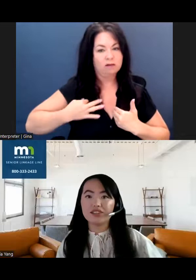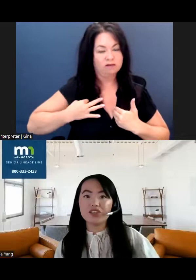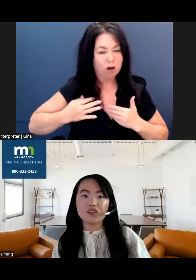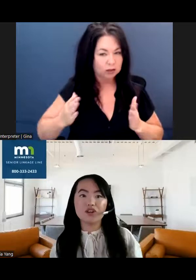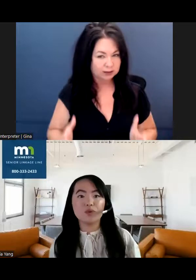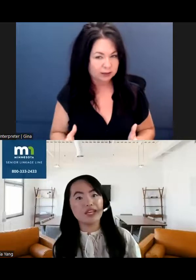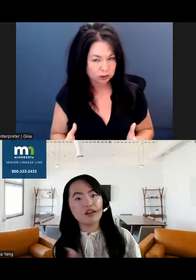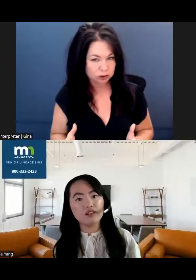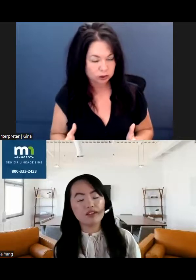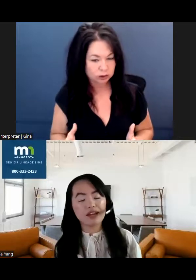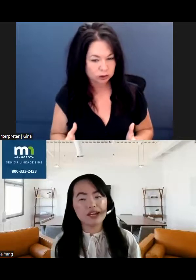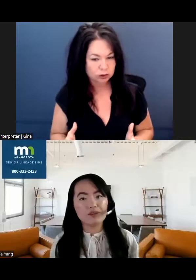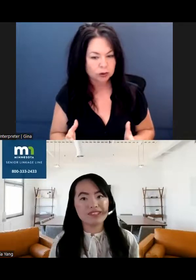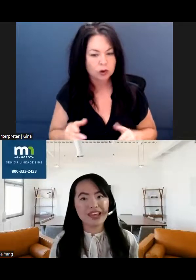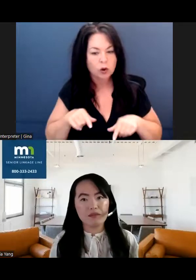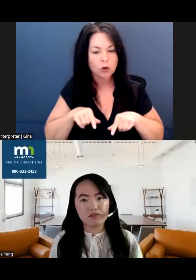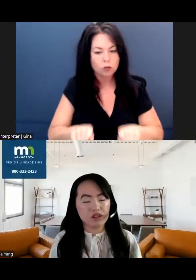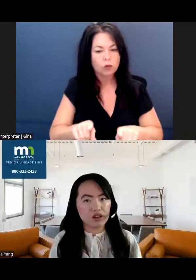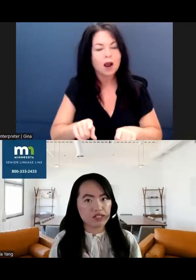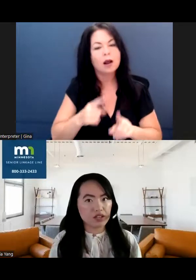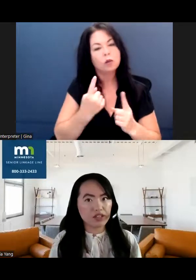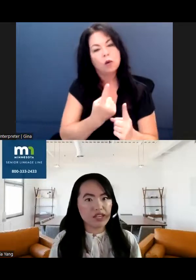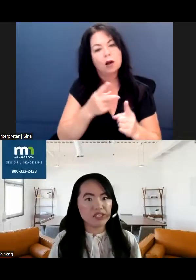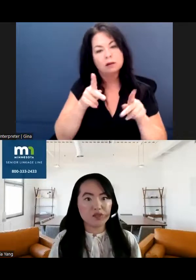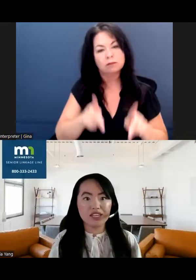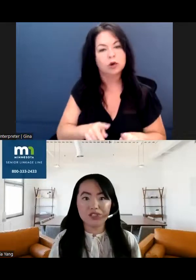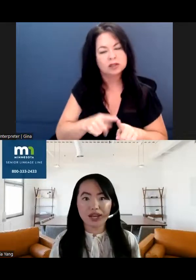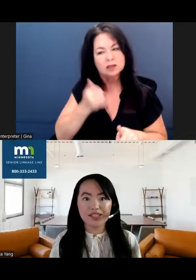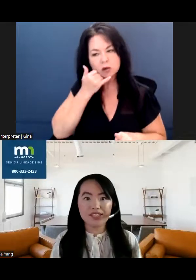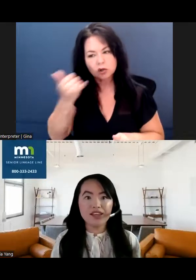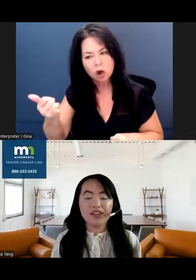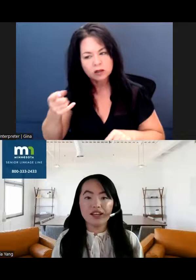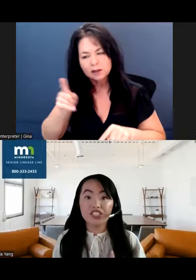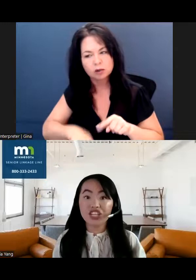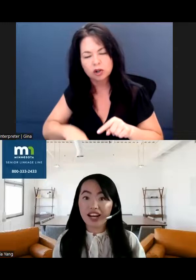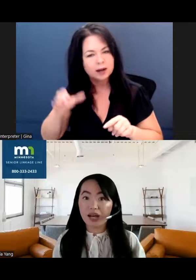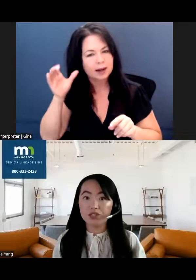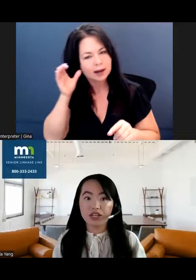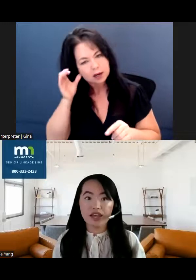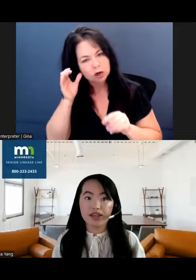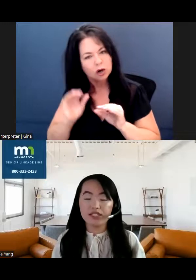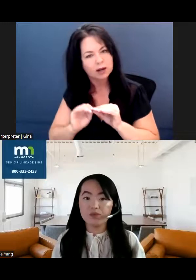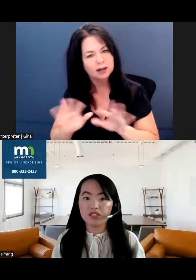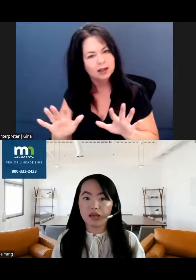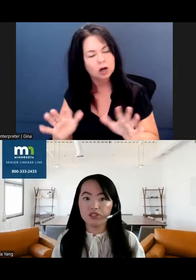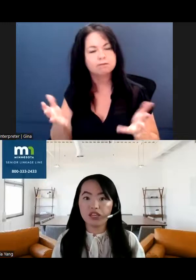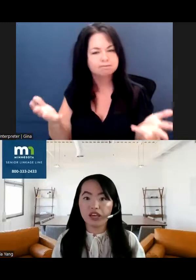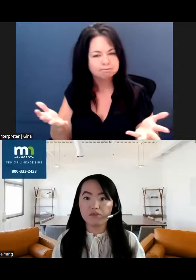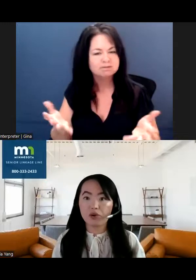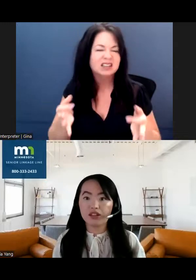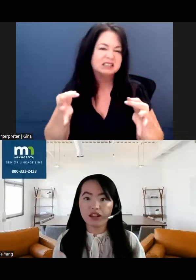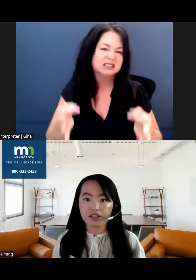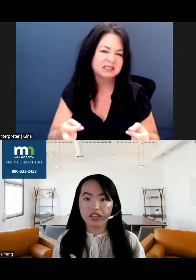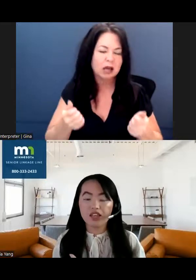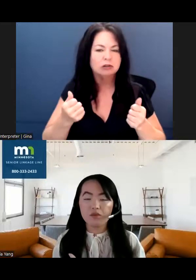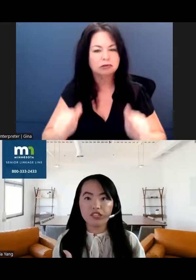that, when he called the line, he was not able to hear as clearly. And so he tried this chat option, and he was able to hear